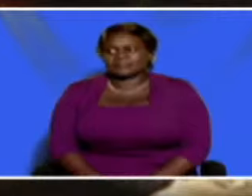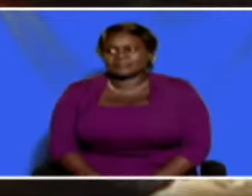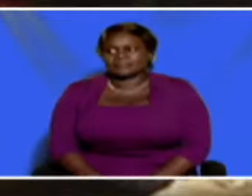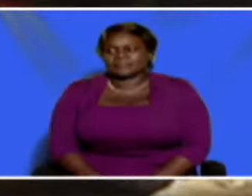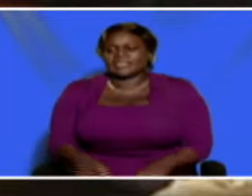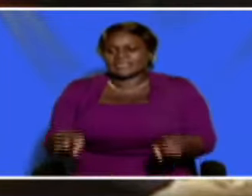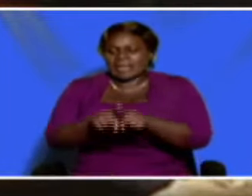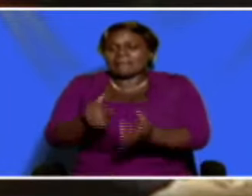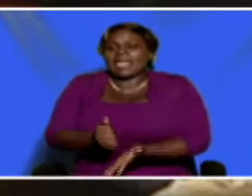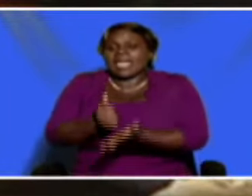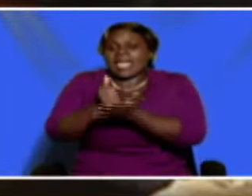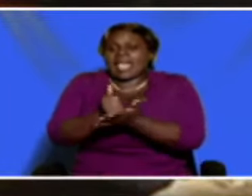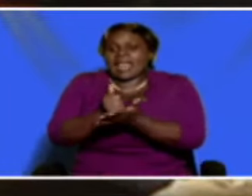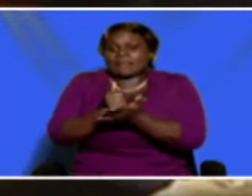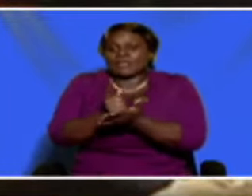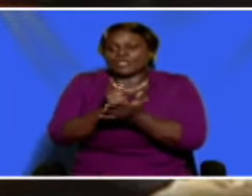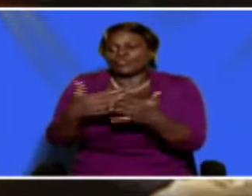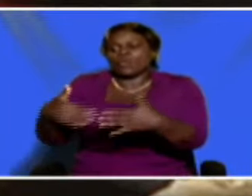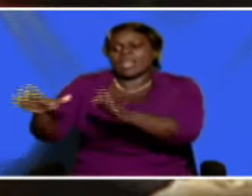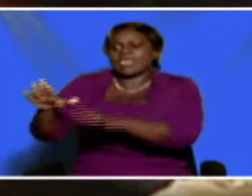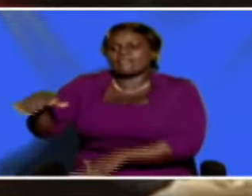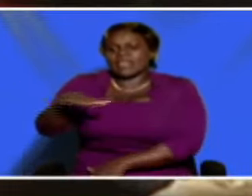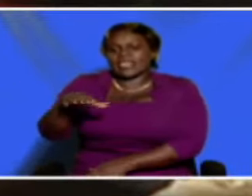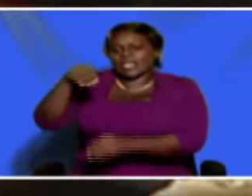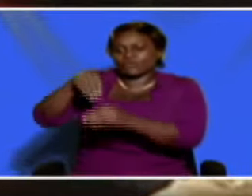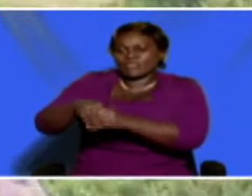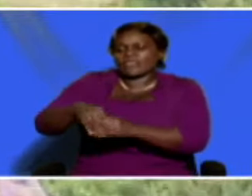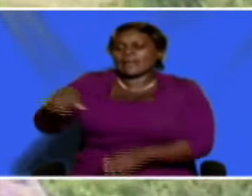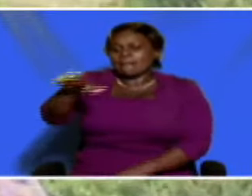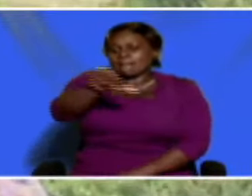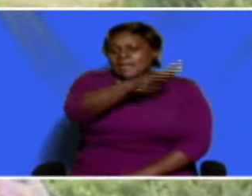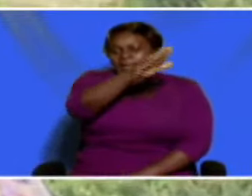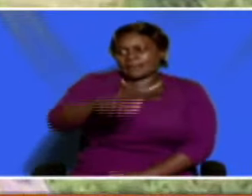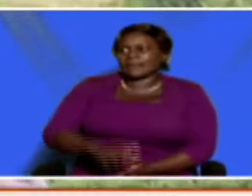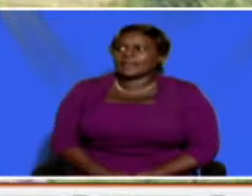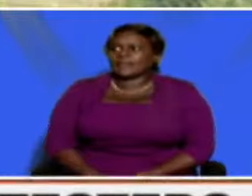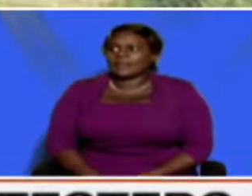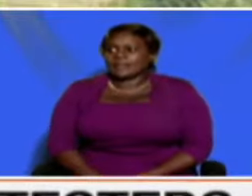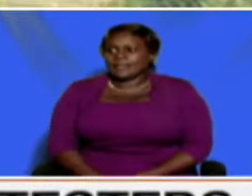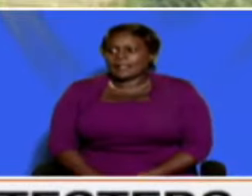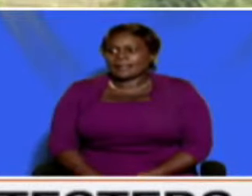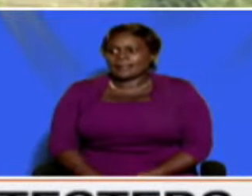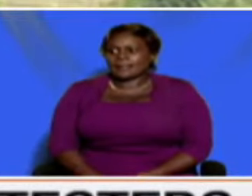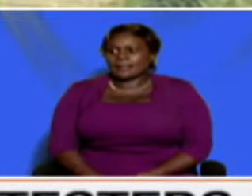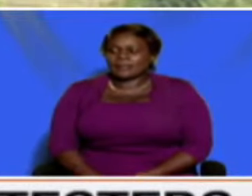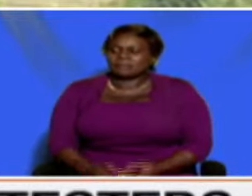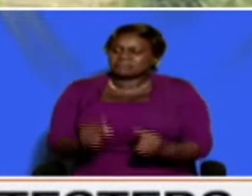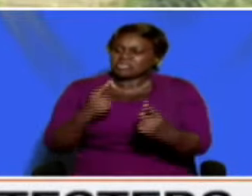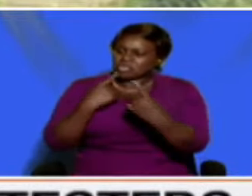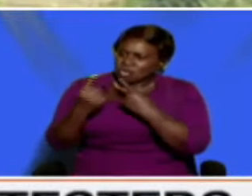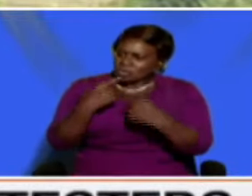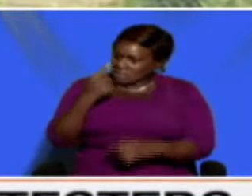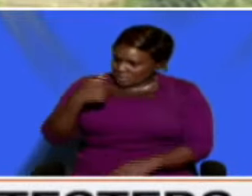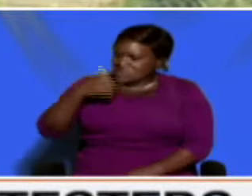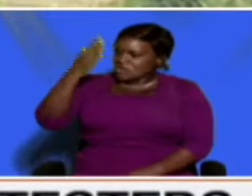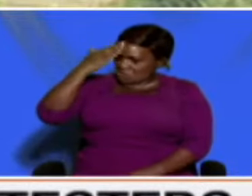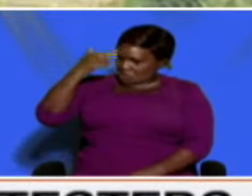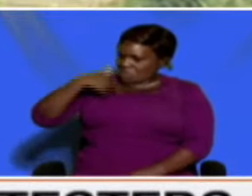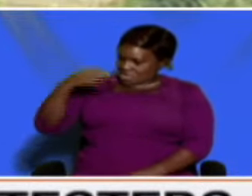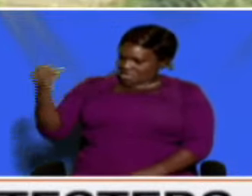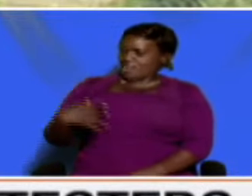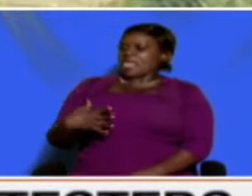and even helped him navigate the chaos inside the parliament. They engaged me. They told me they knew me,